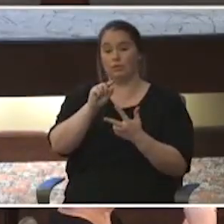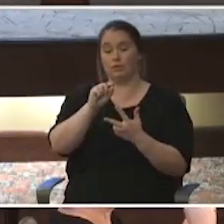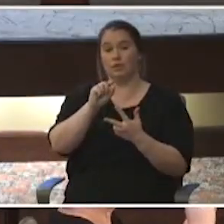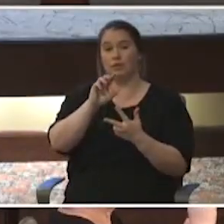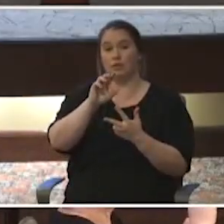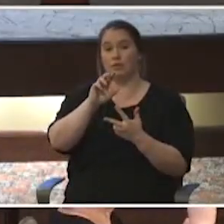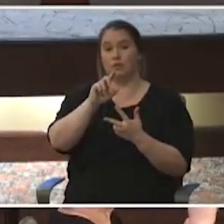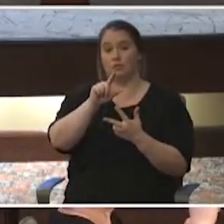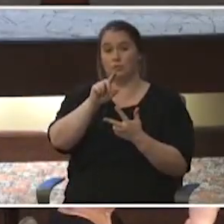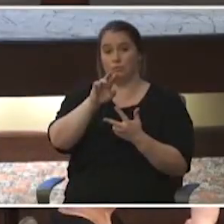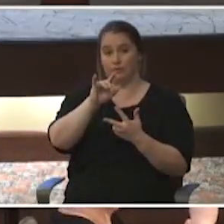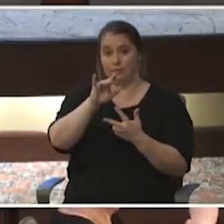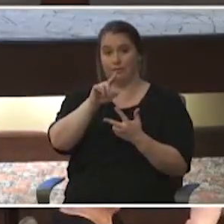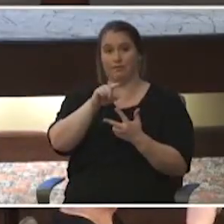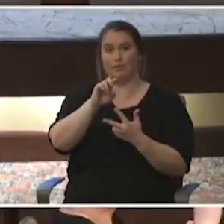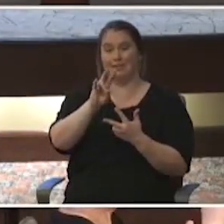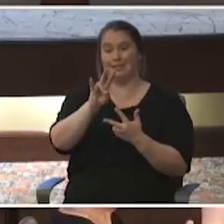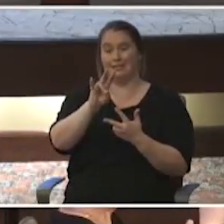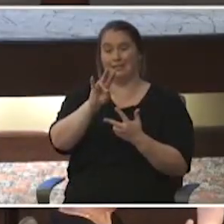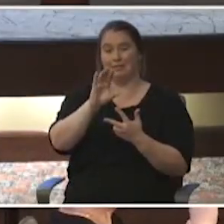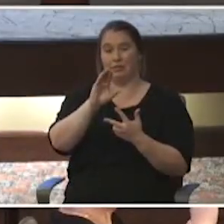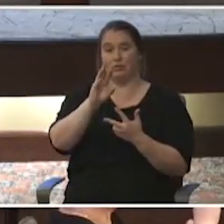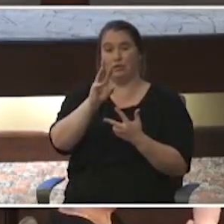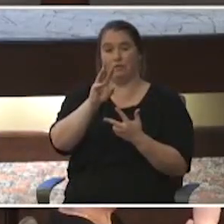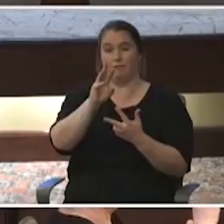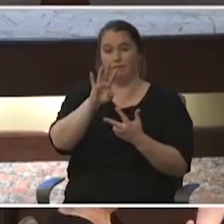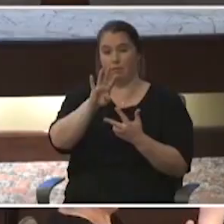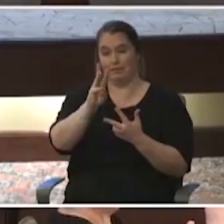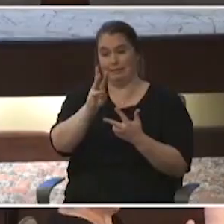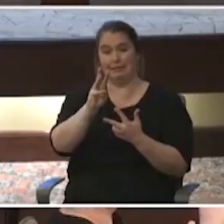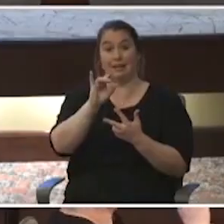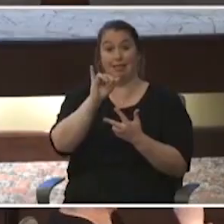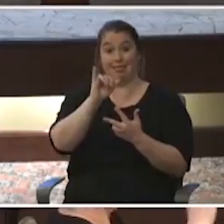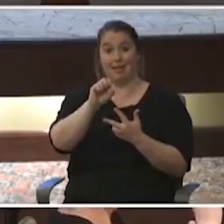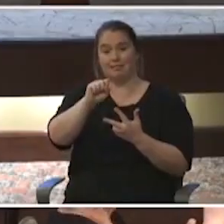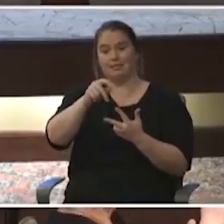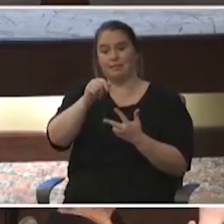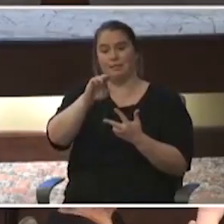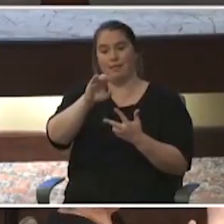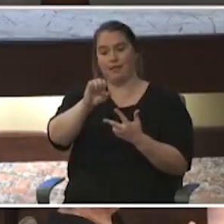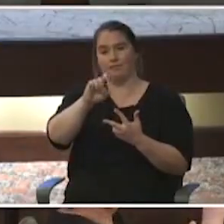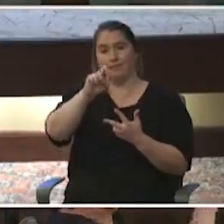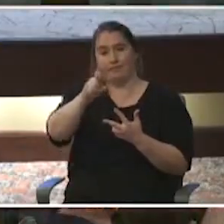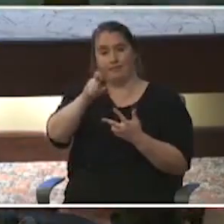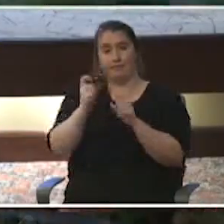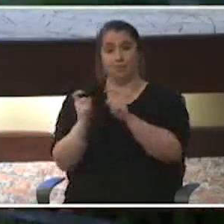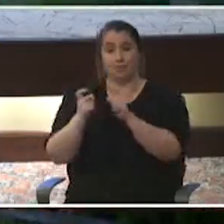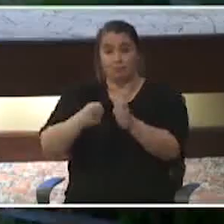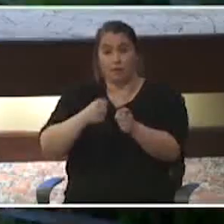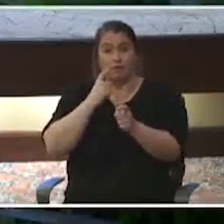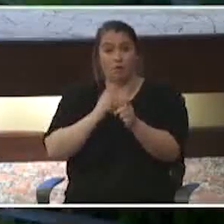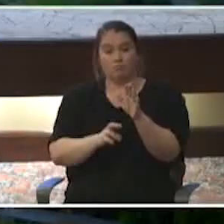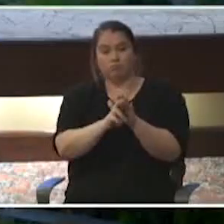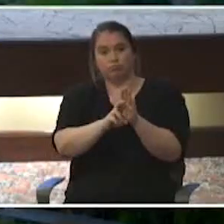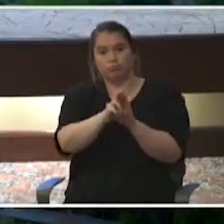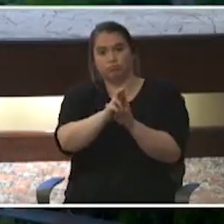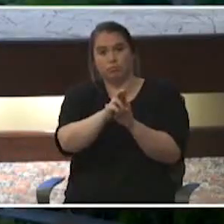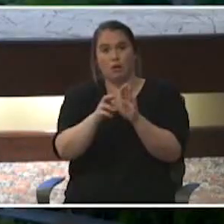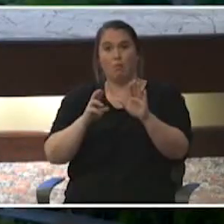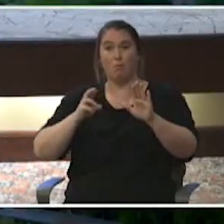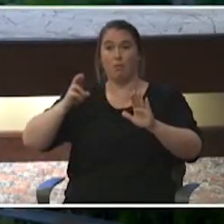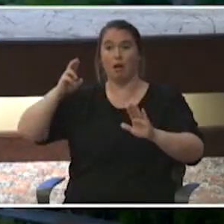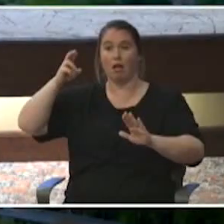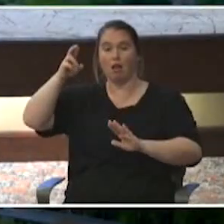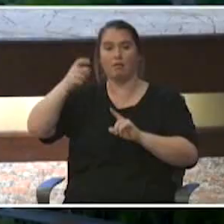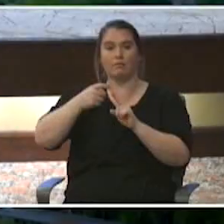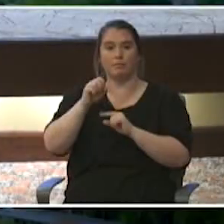2025-746 is an agreement for your consideration to accept a donation from SpaceX in the form of an actual spacecraft capsule flown by